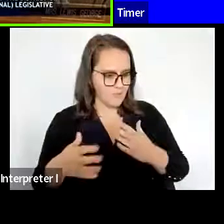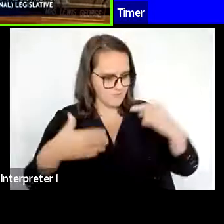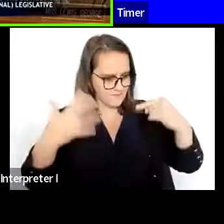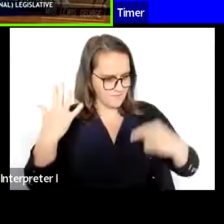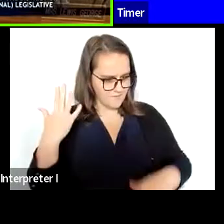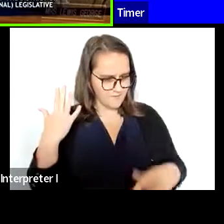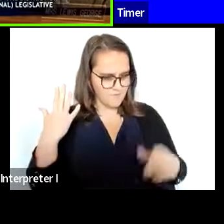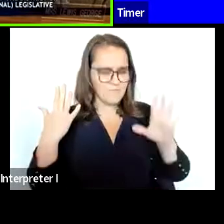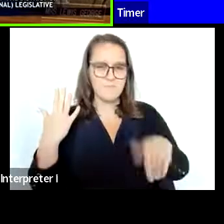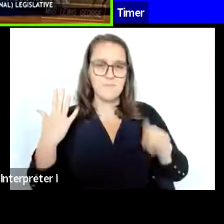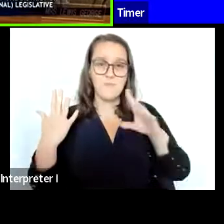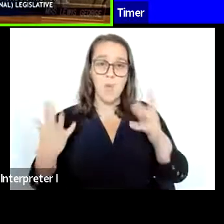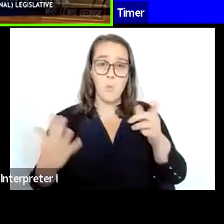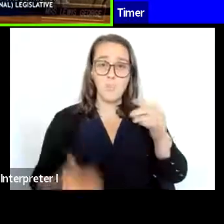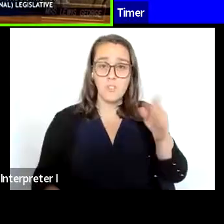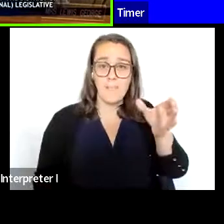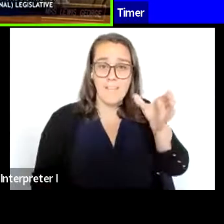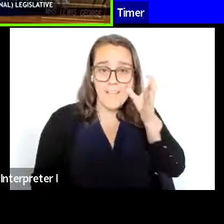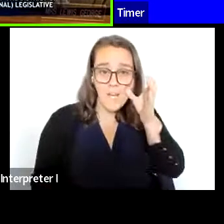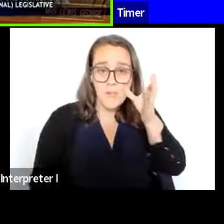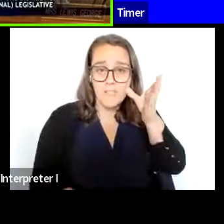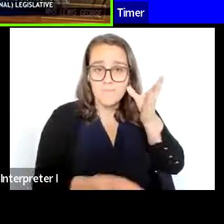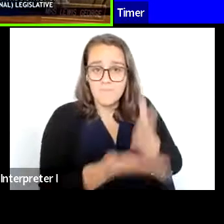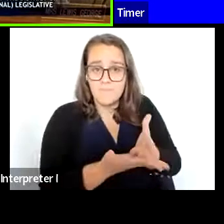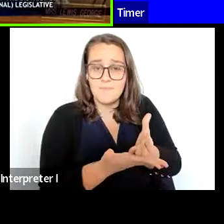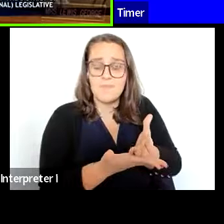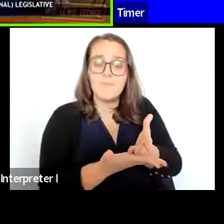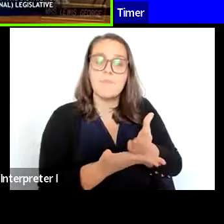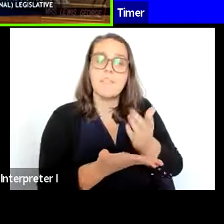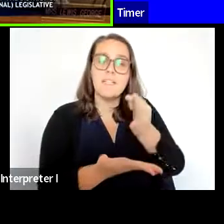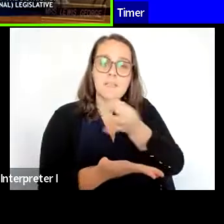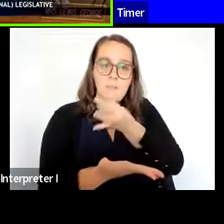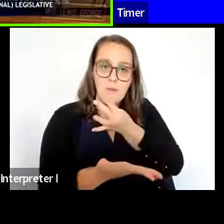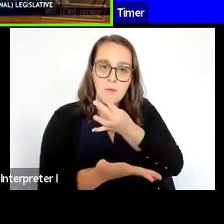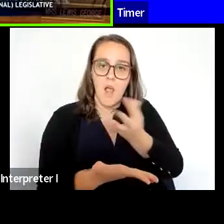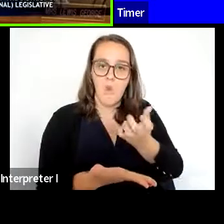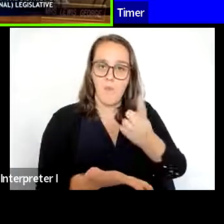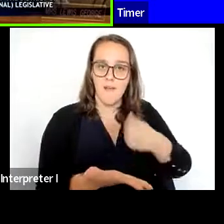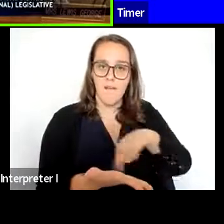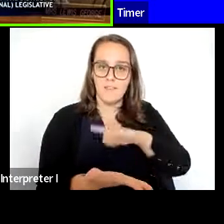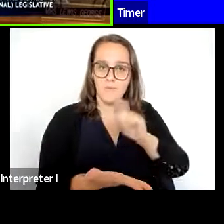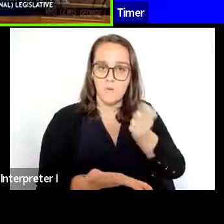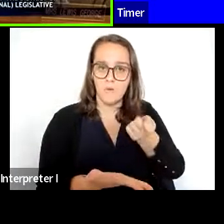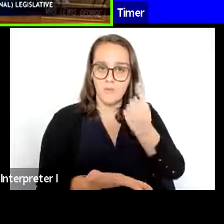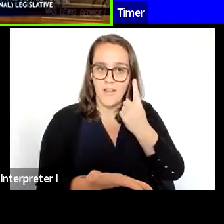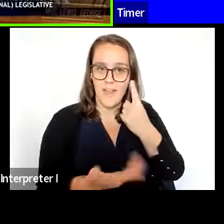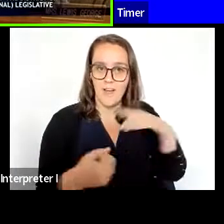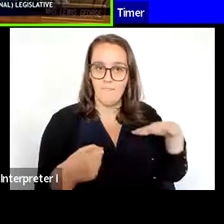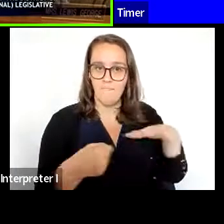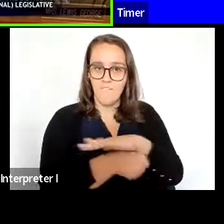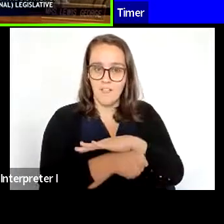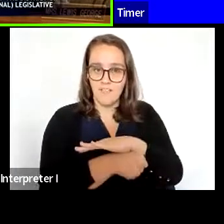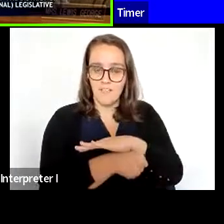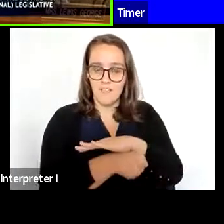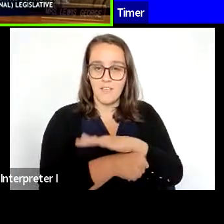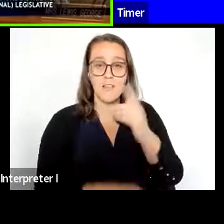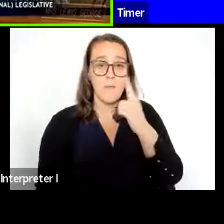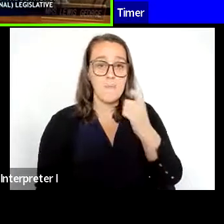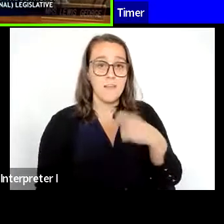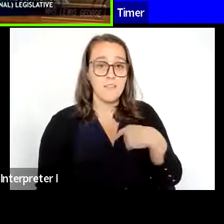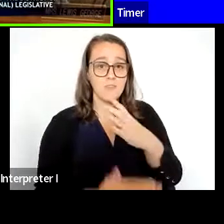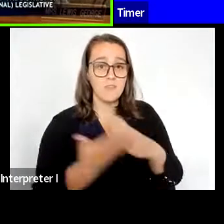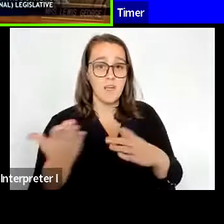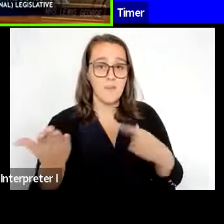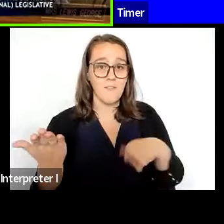want to hear it on the record. I want to hear from experts. I want us to understand fully, because for some of